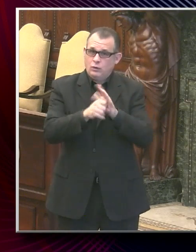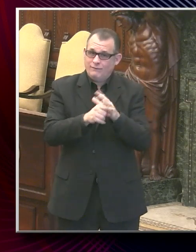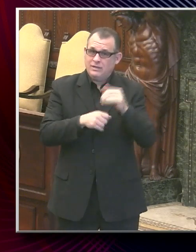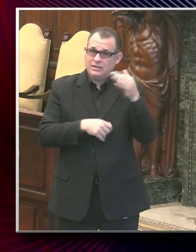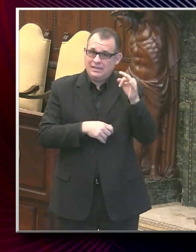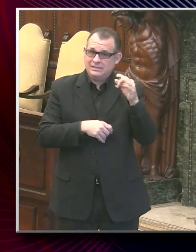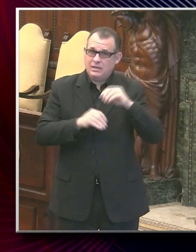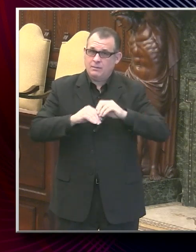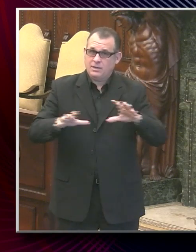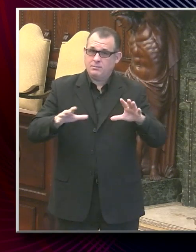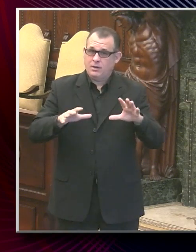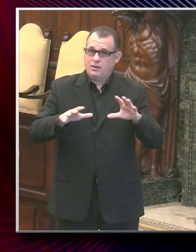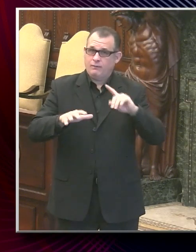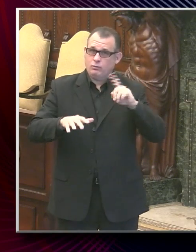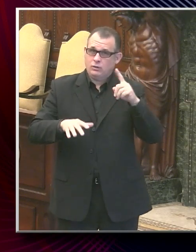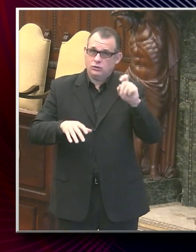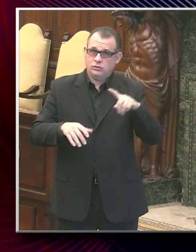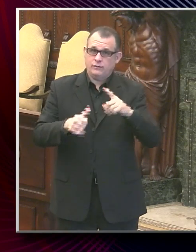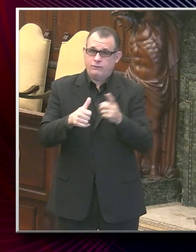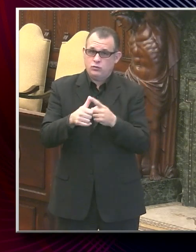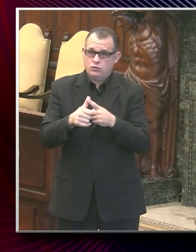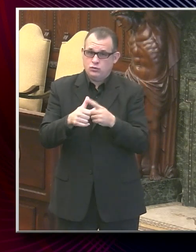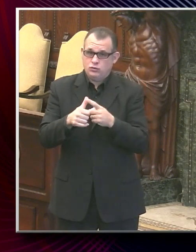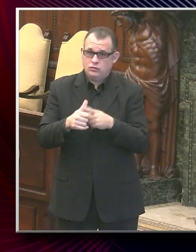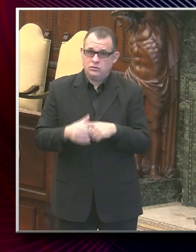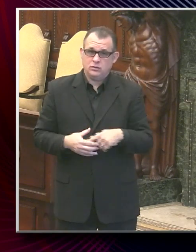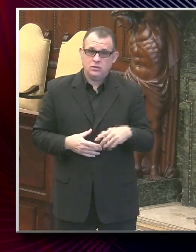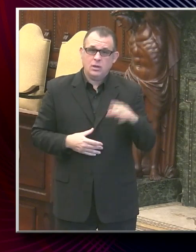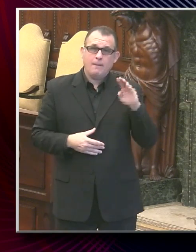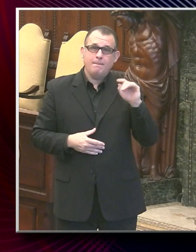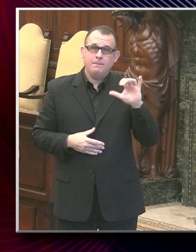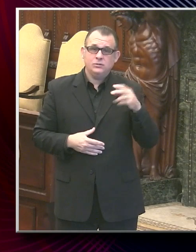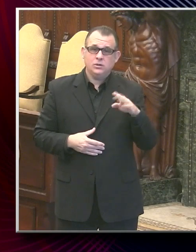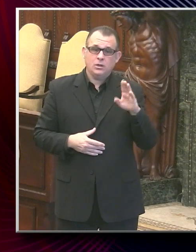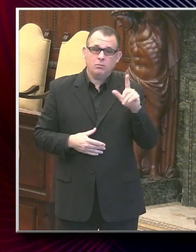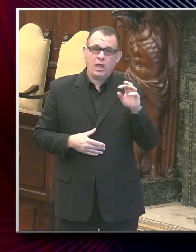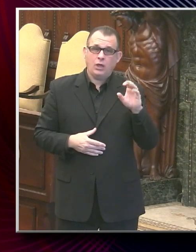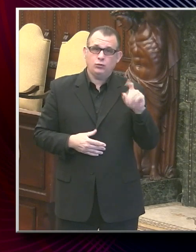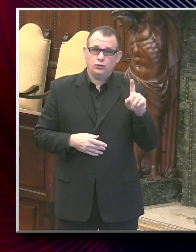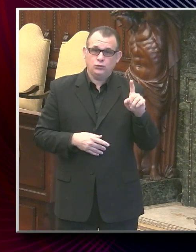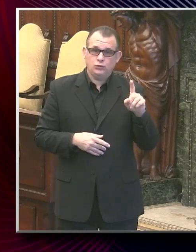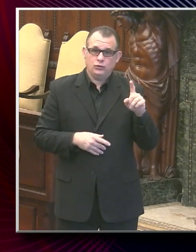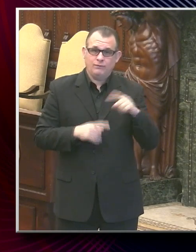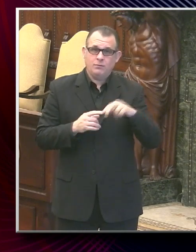pandemic questions. We're going to go to Mitch Blocker of NBC 10.